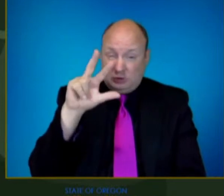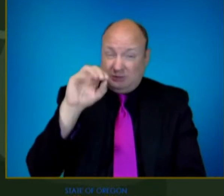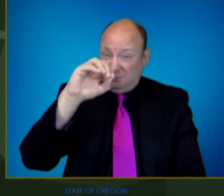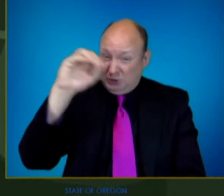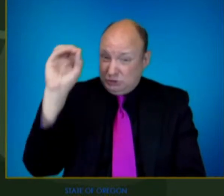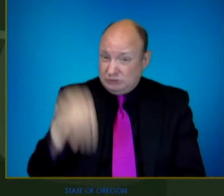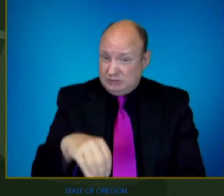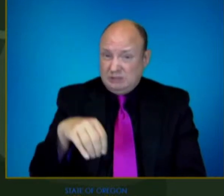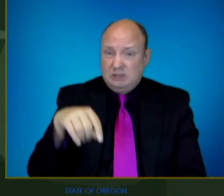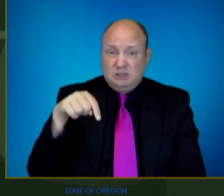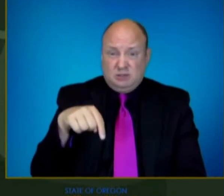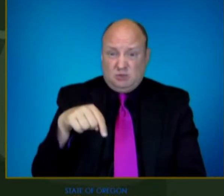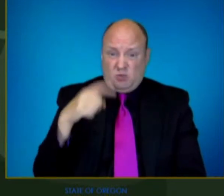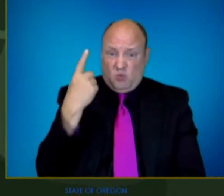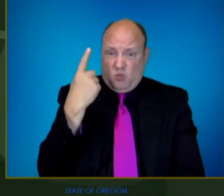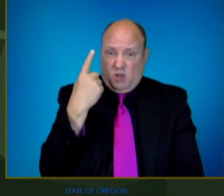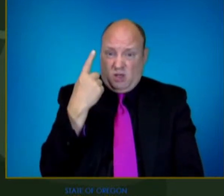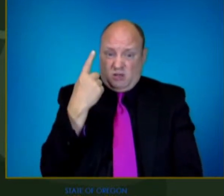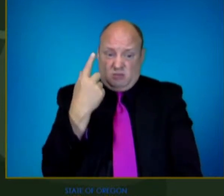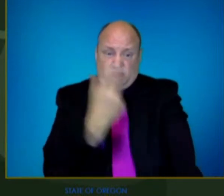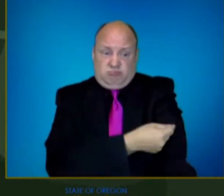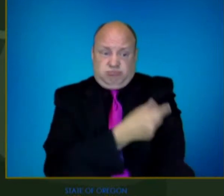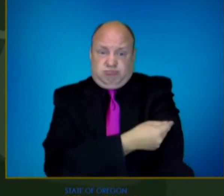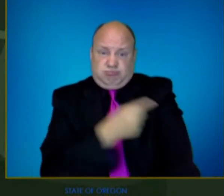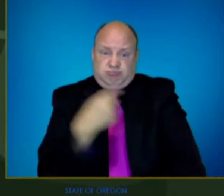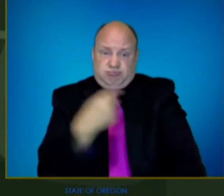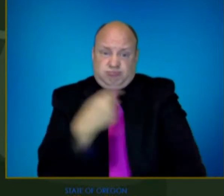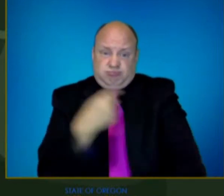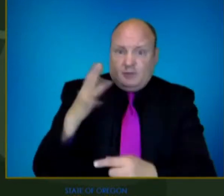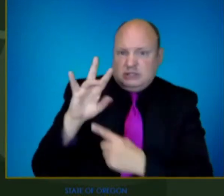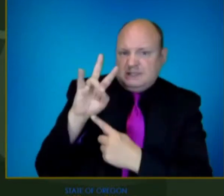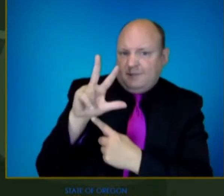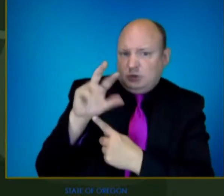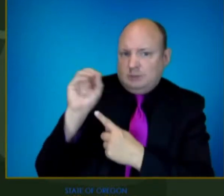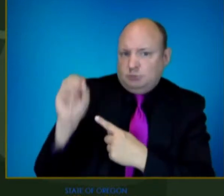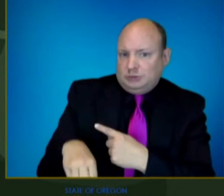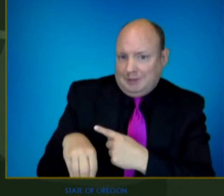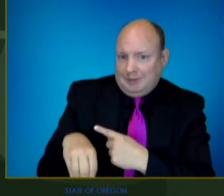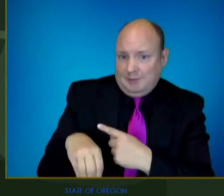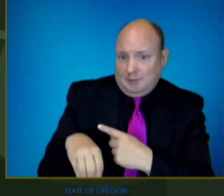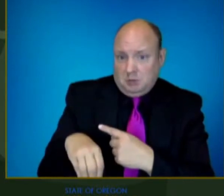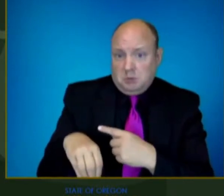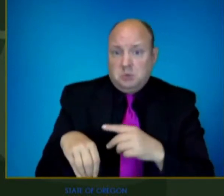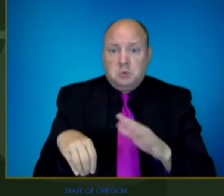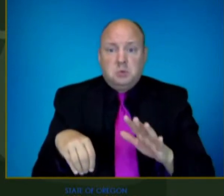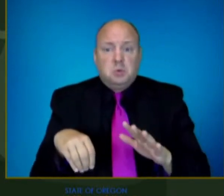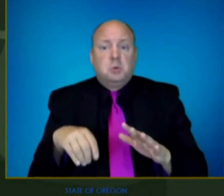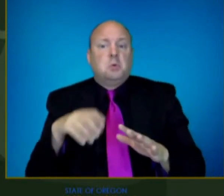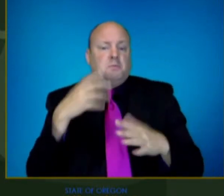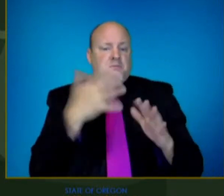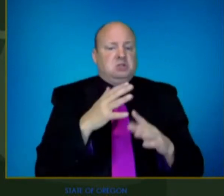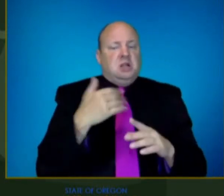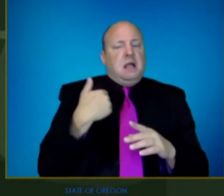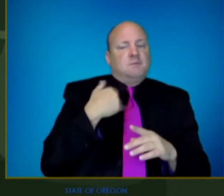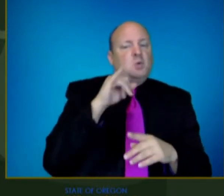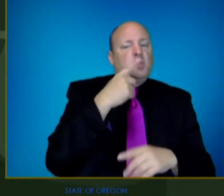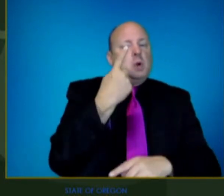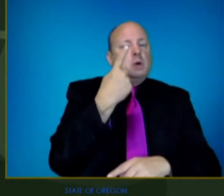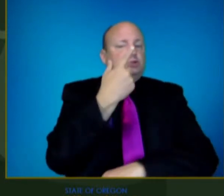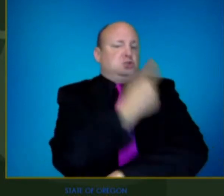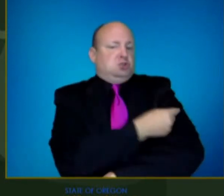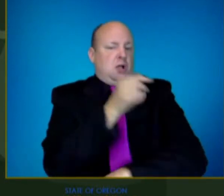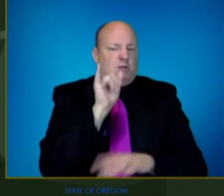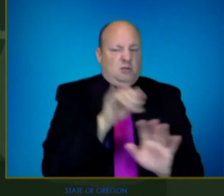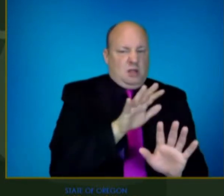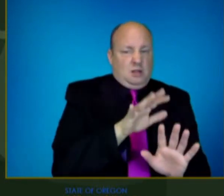dose. Nearly 62% of our total population has received at least one shot. Almost 57% of Oregonians are fully